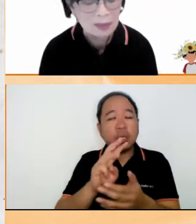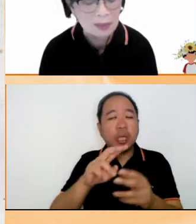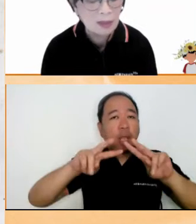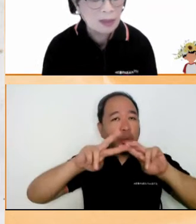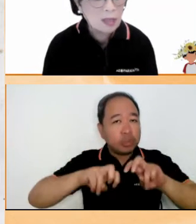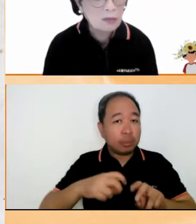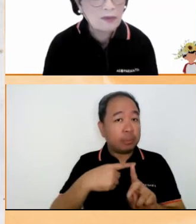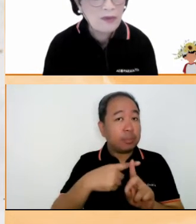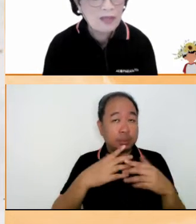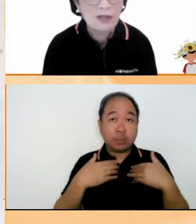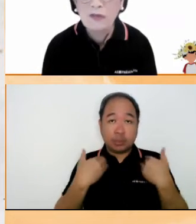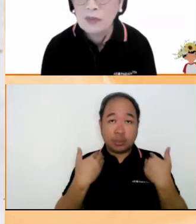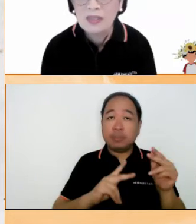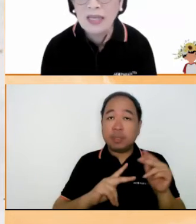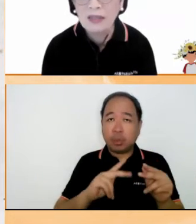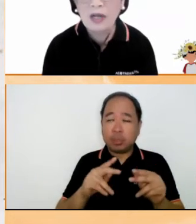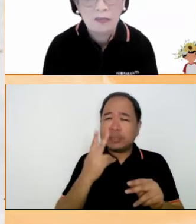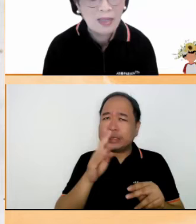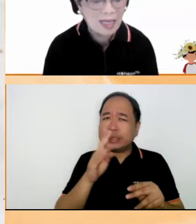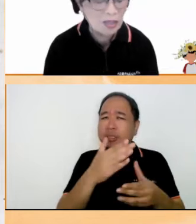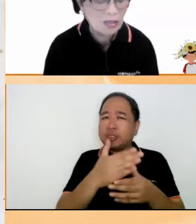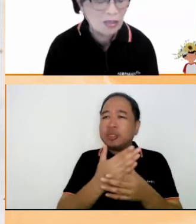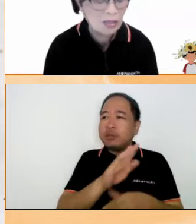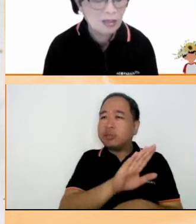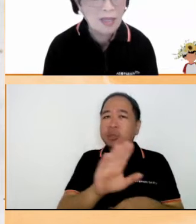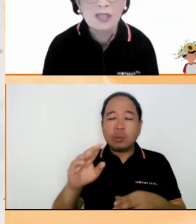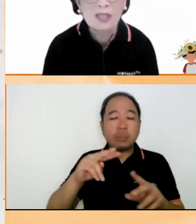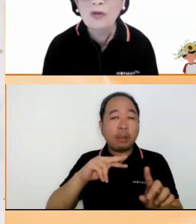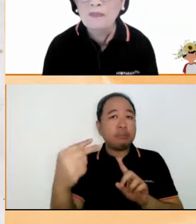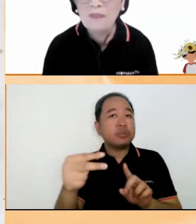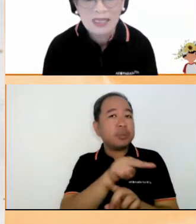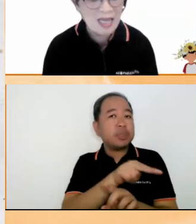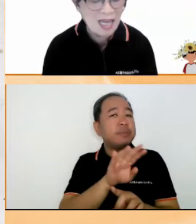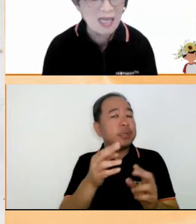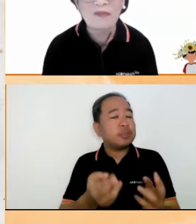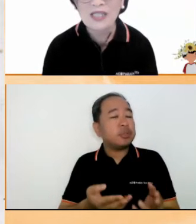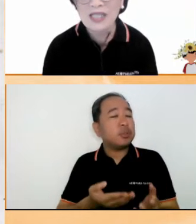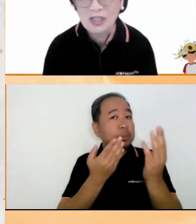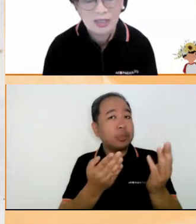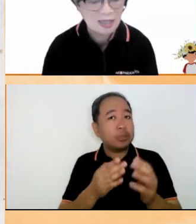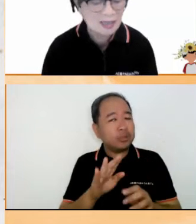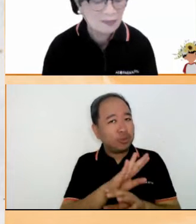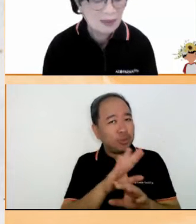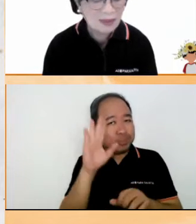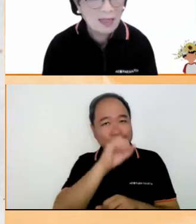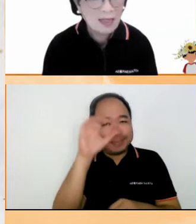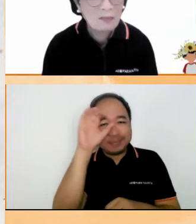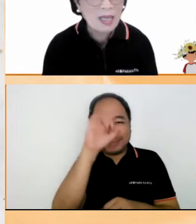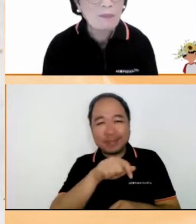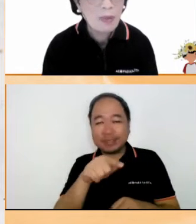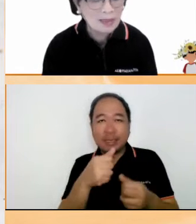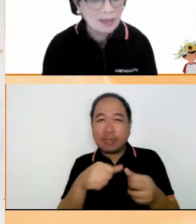people to provide their views and their recommendations. So don't miss any of the sessions.